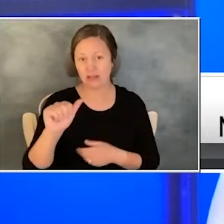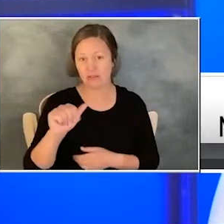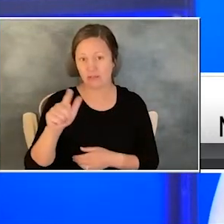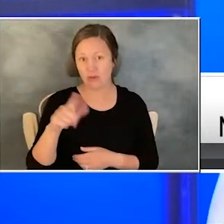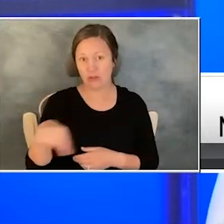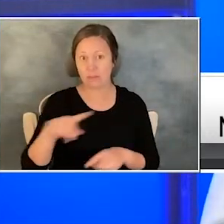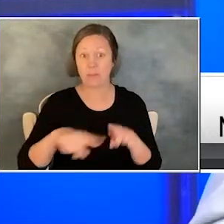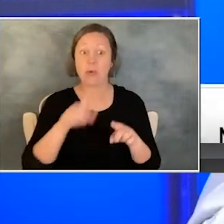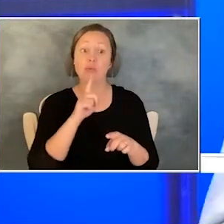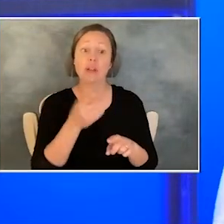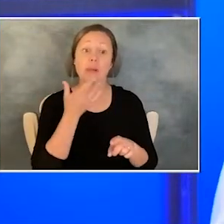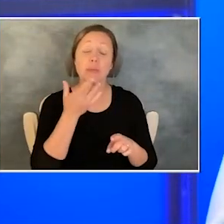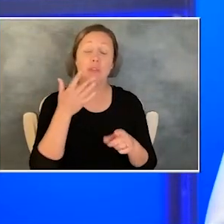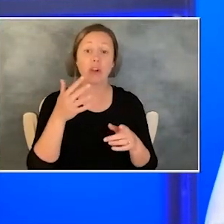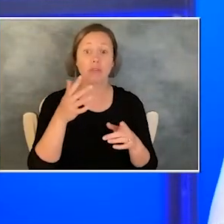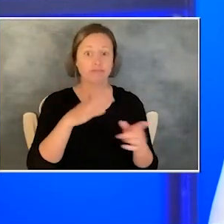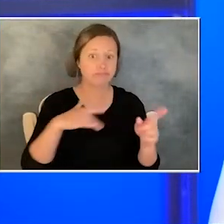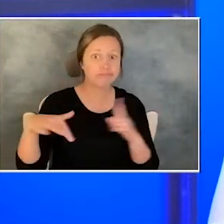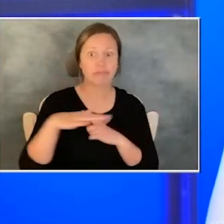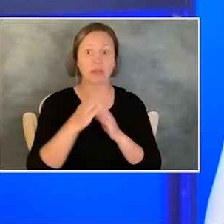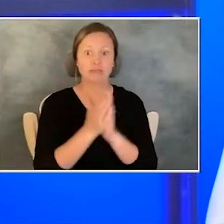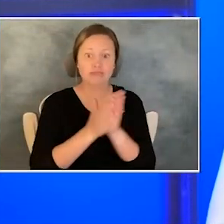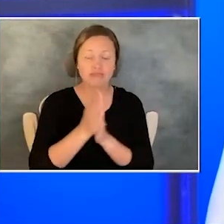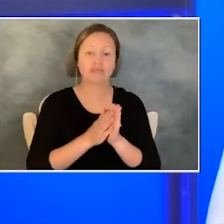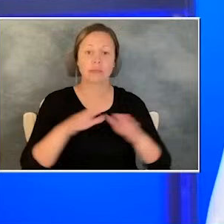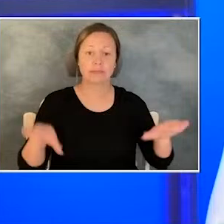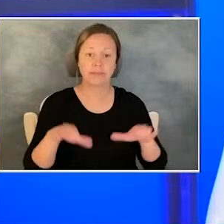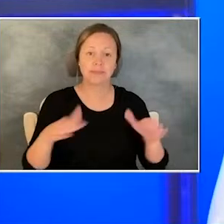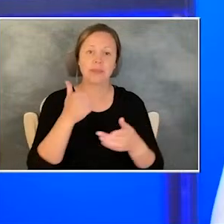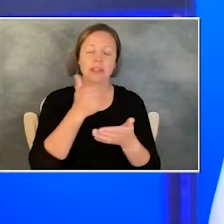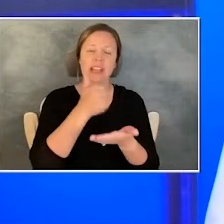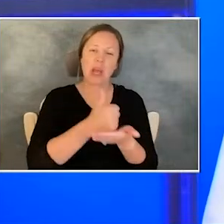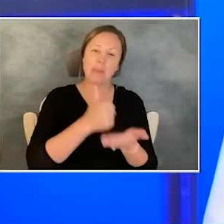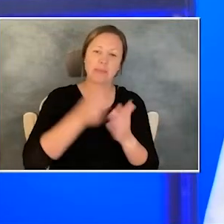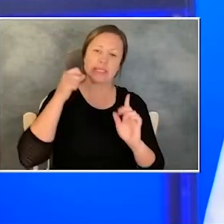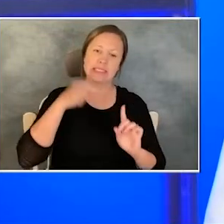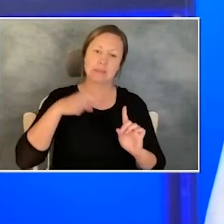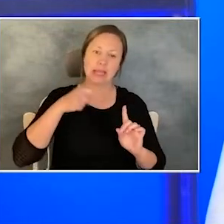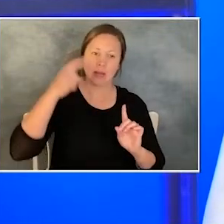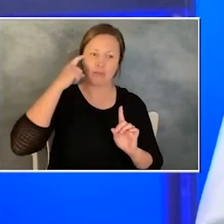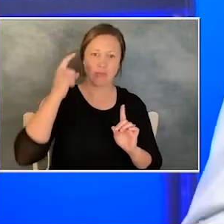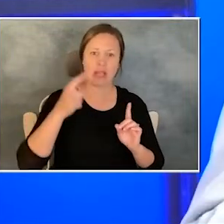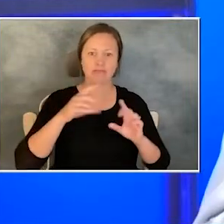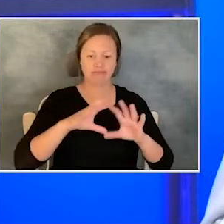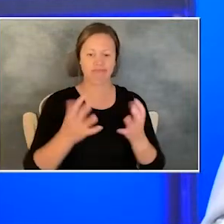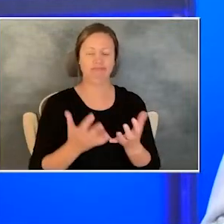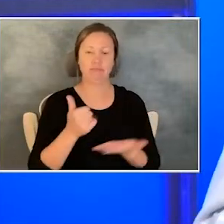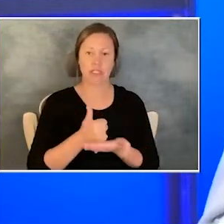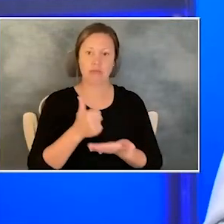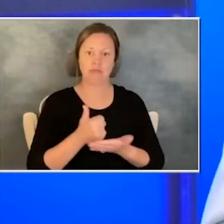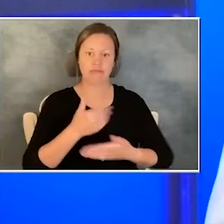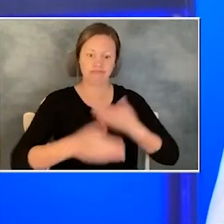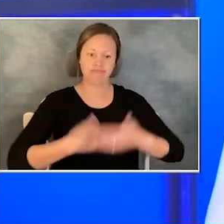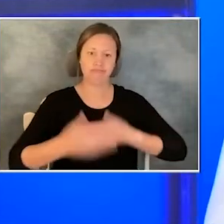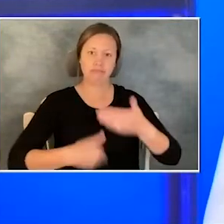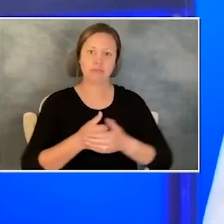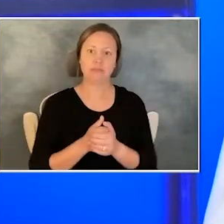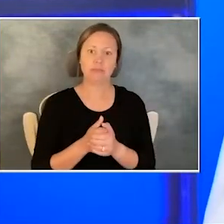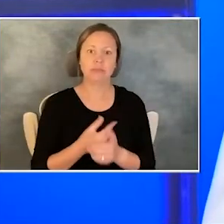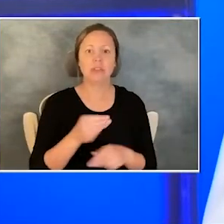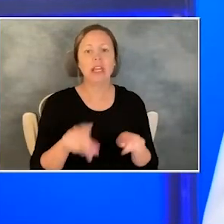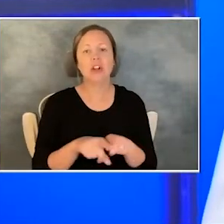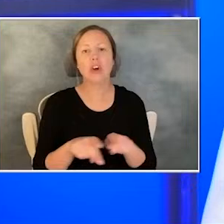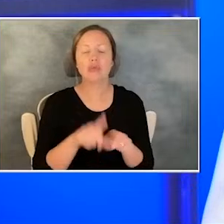environment that's, you know, helps stimulate the brain and keep people going. And then a place with well-trained